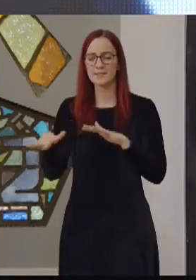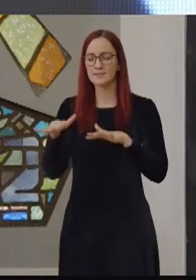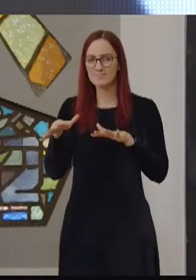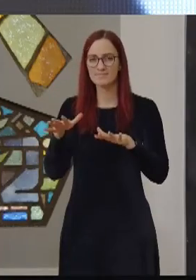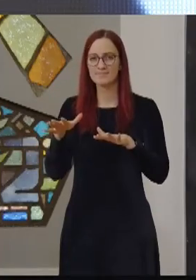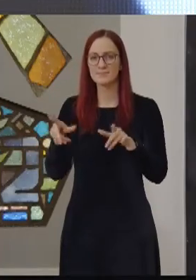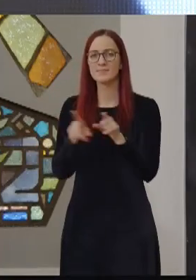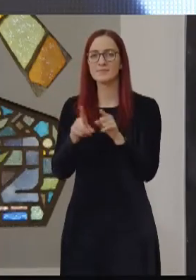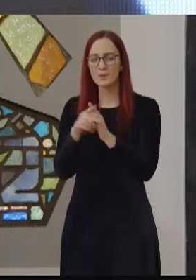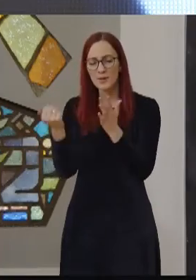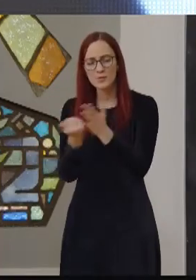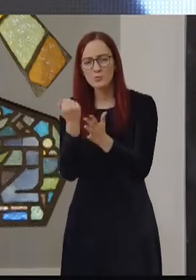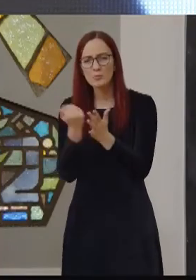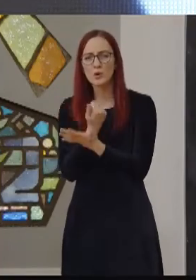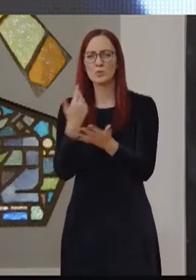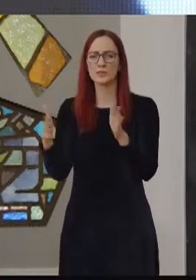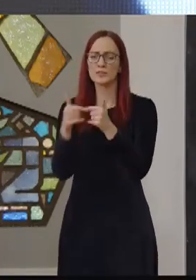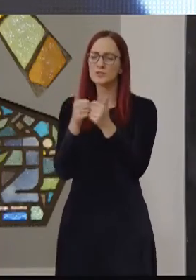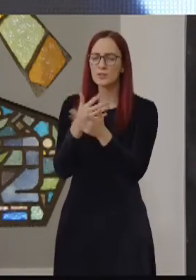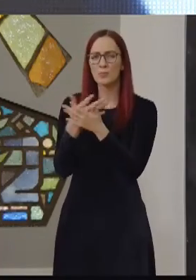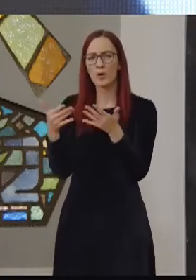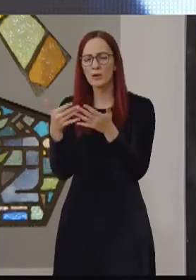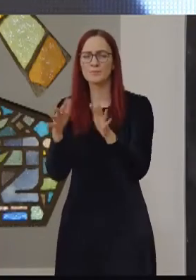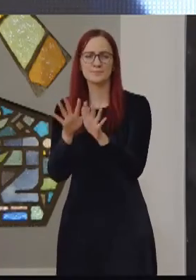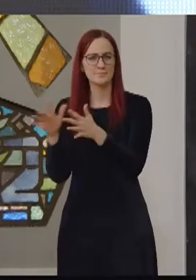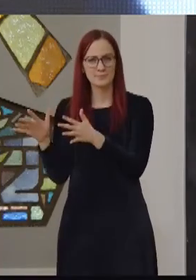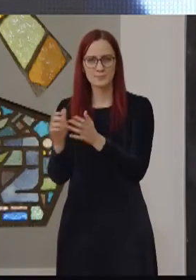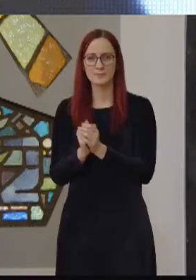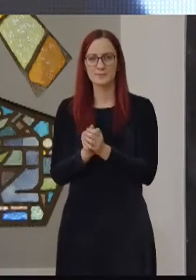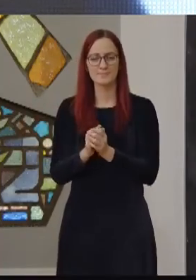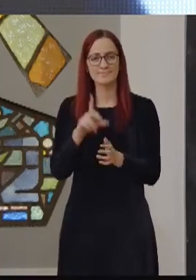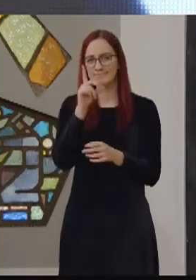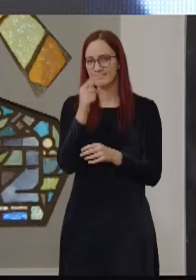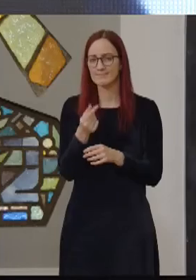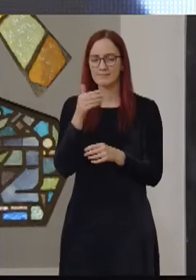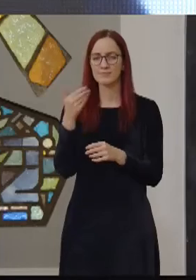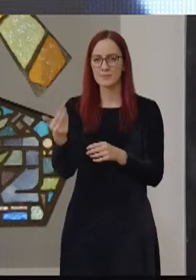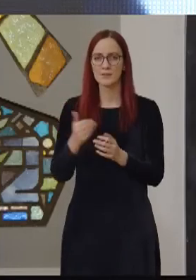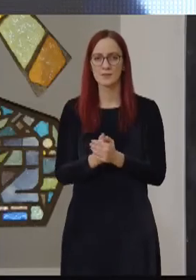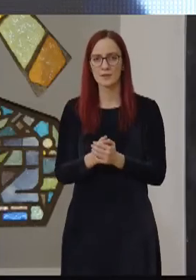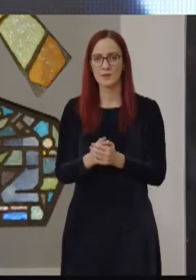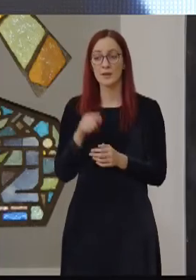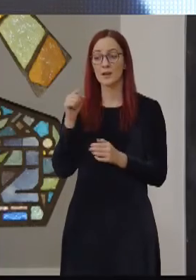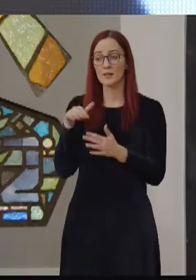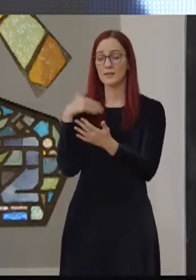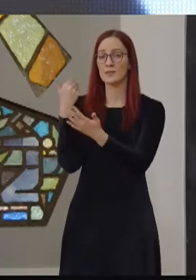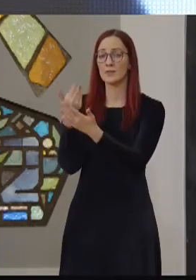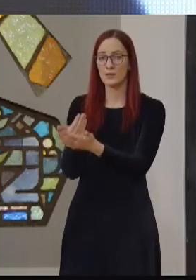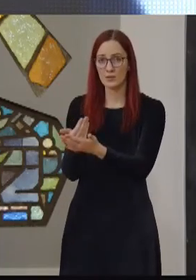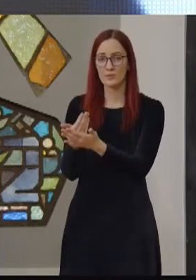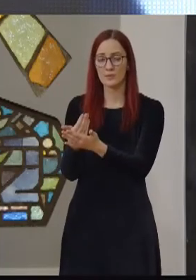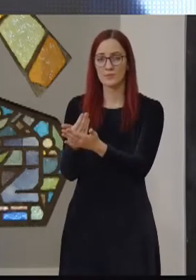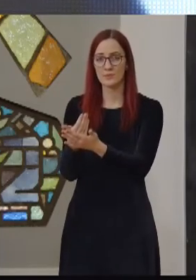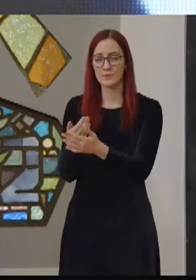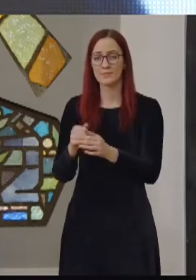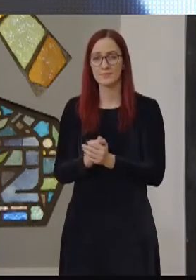has received recommendations. that the situation needs